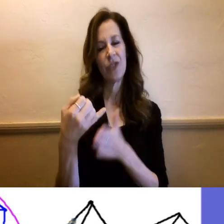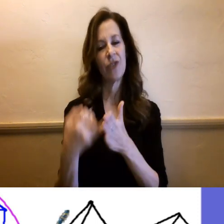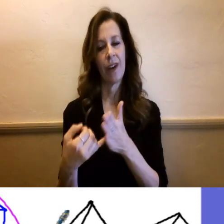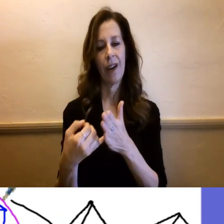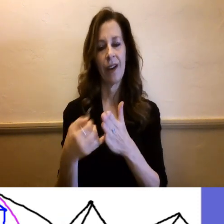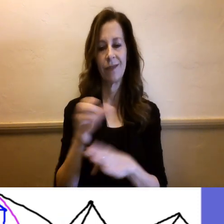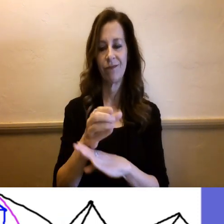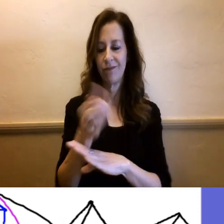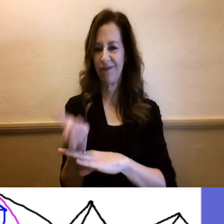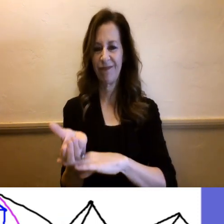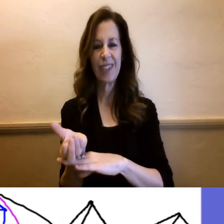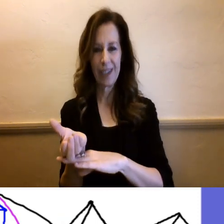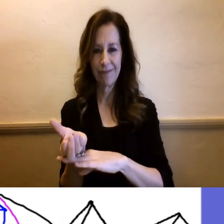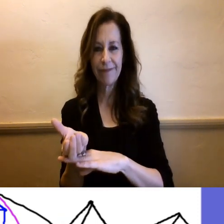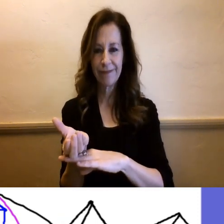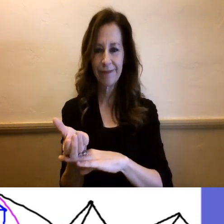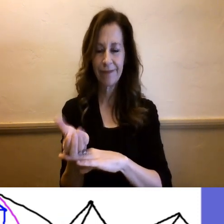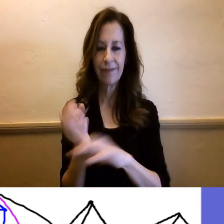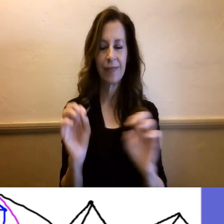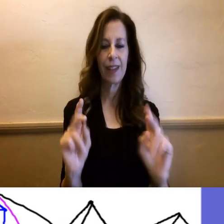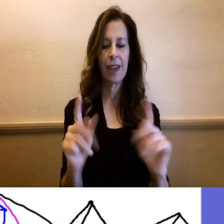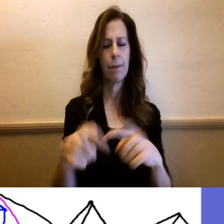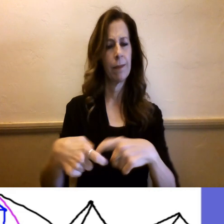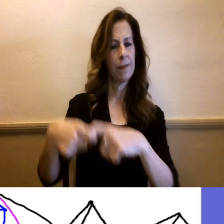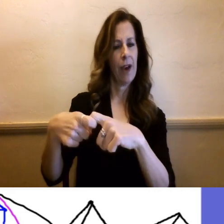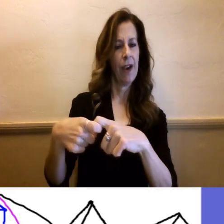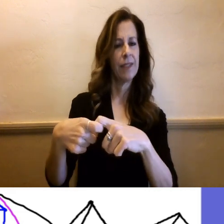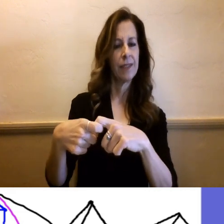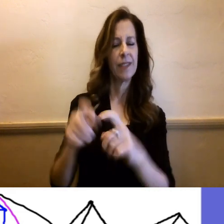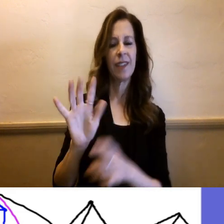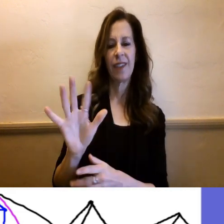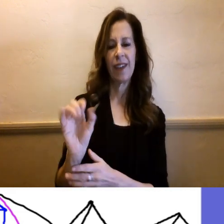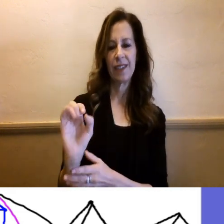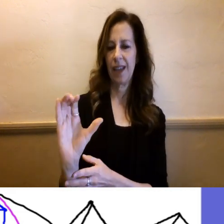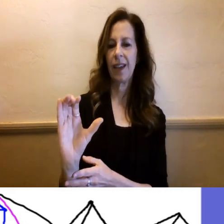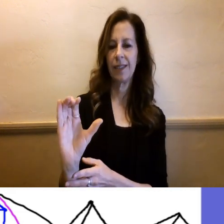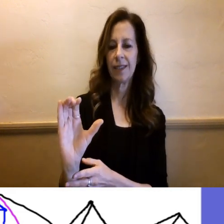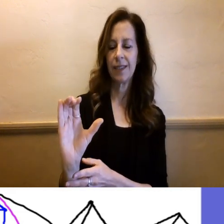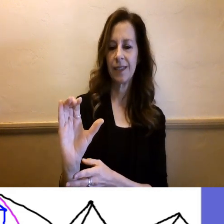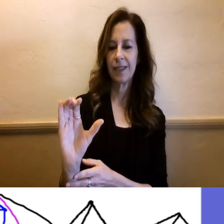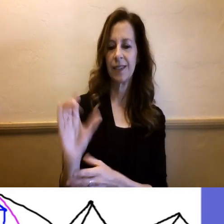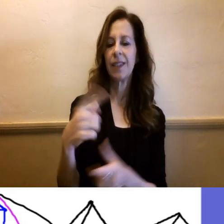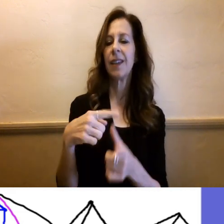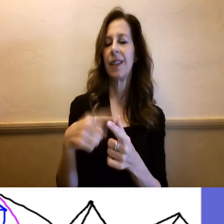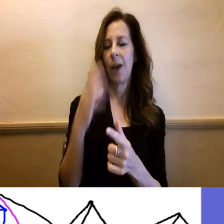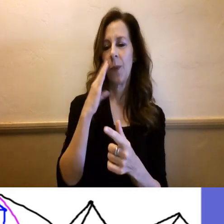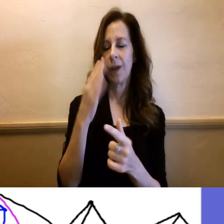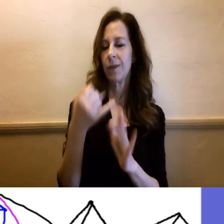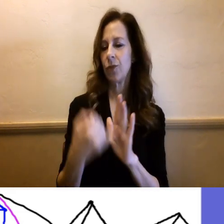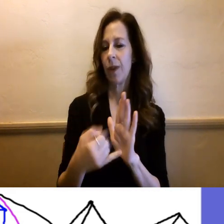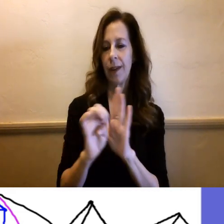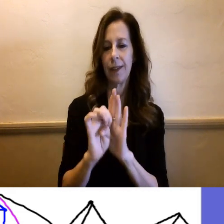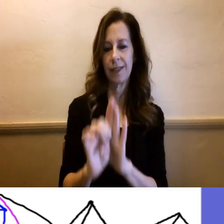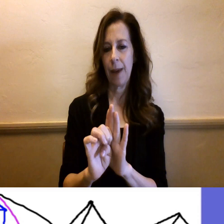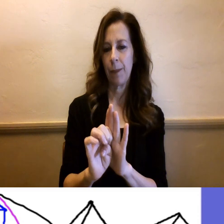and then one where it's on its side. All right, so pause this for 5 seconds, because after 5 seconds, I'm going to go ahead